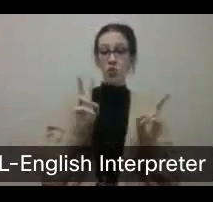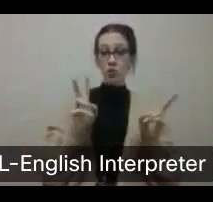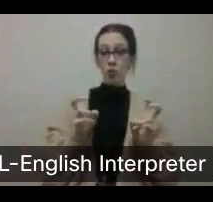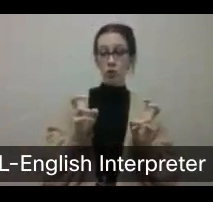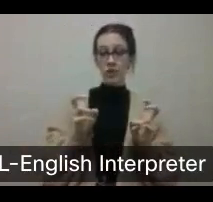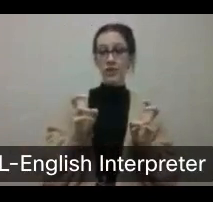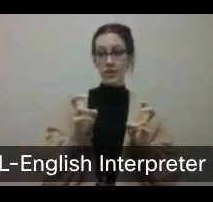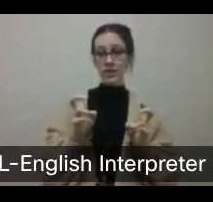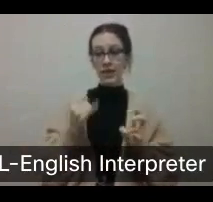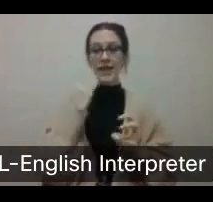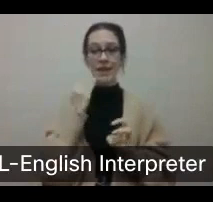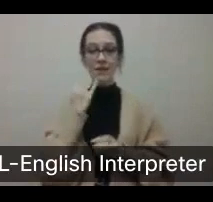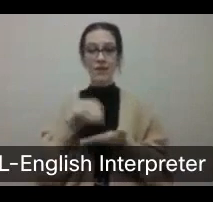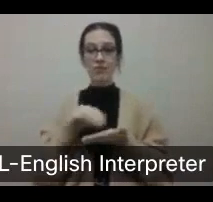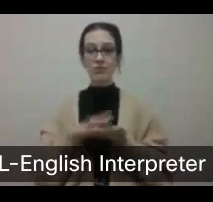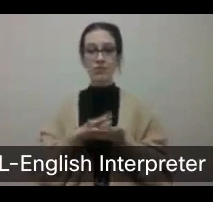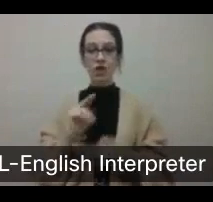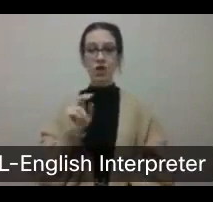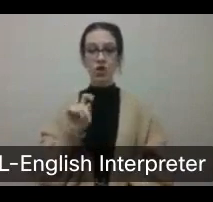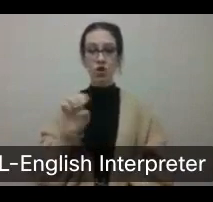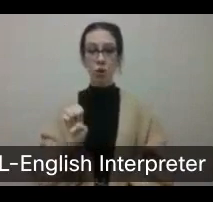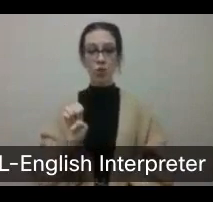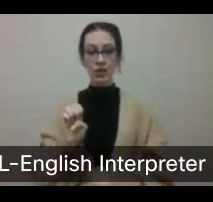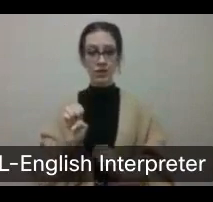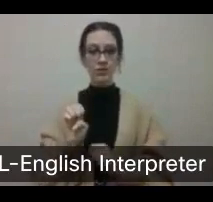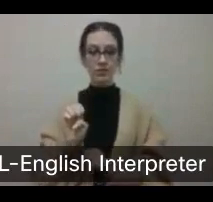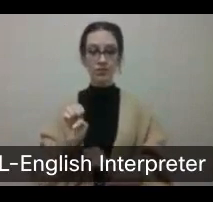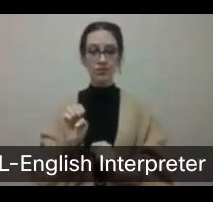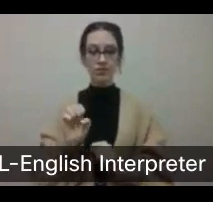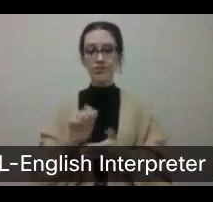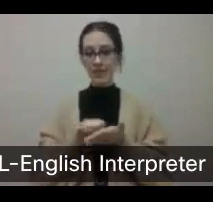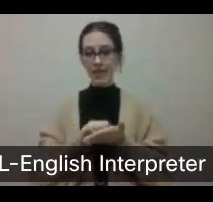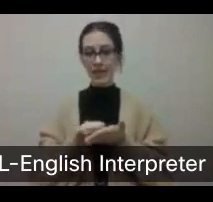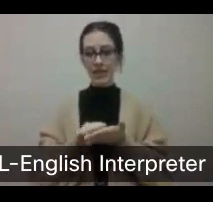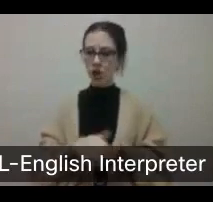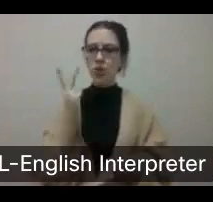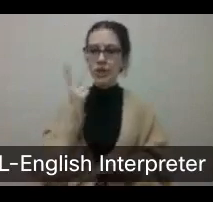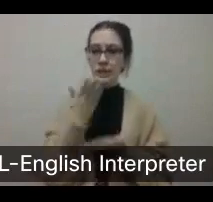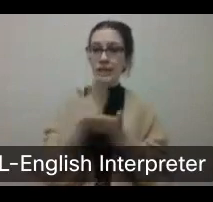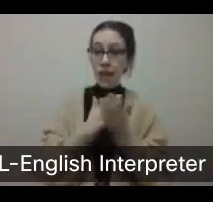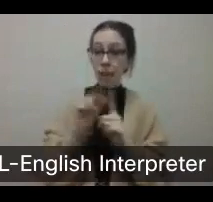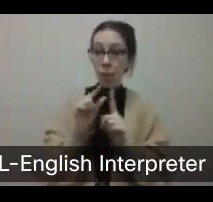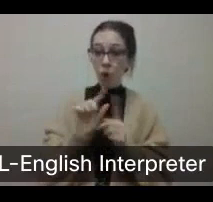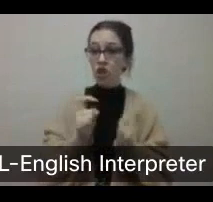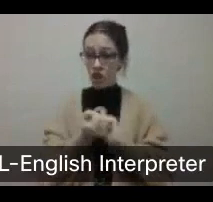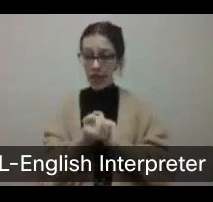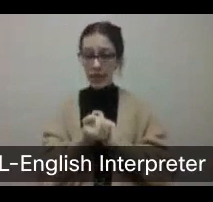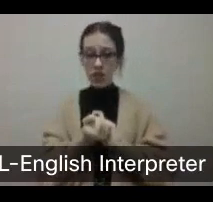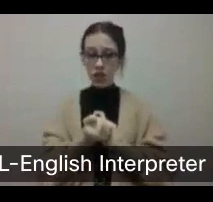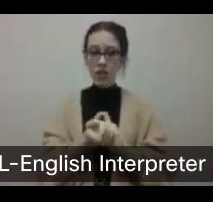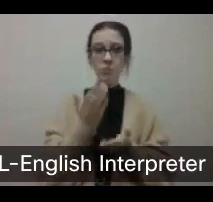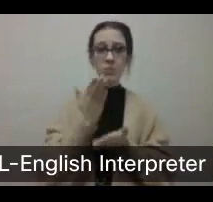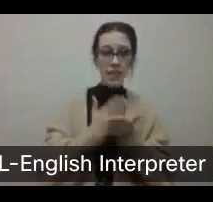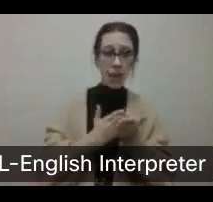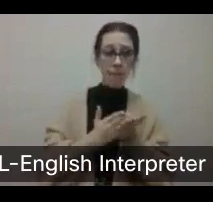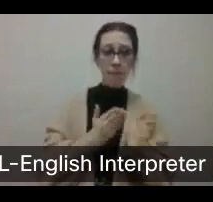note-taking. So you'll notice that there's been some attempts to change some words here. There's some synonyms that are being used.